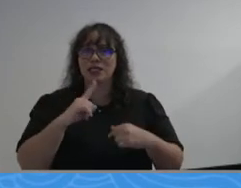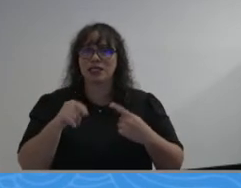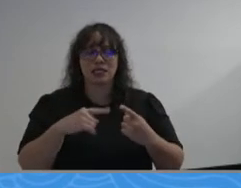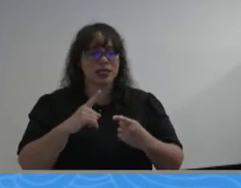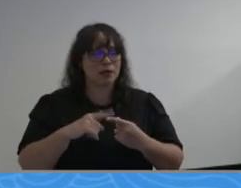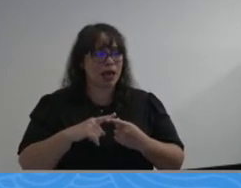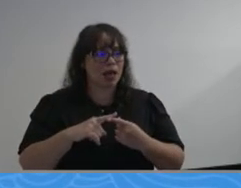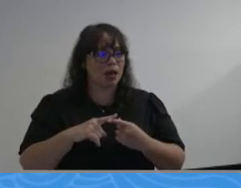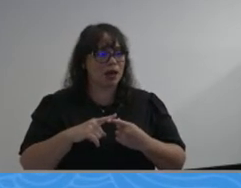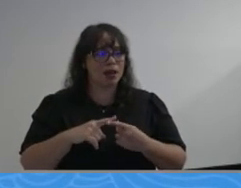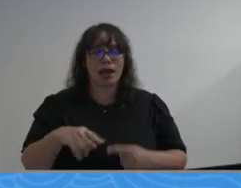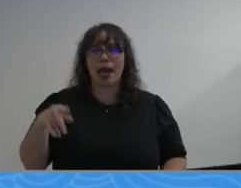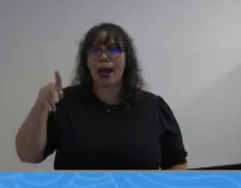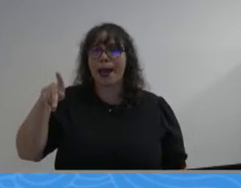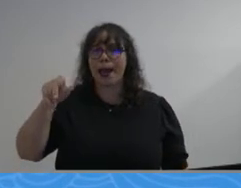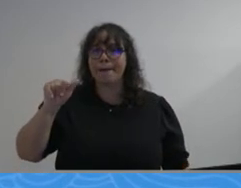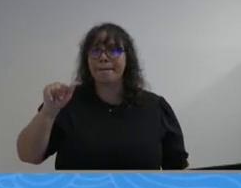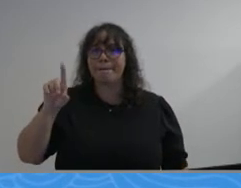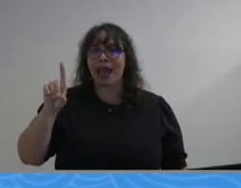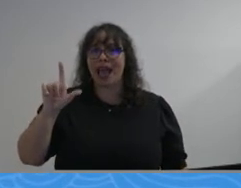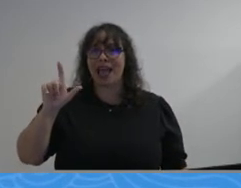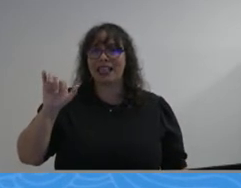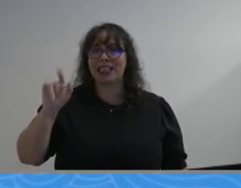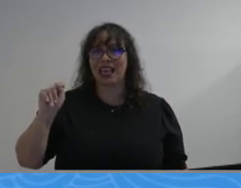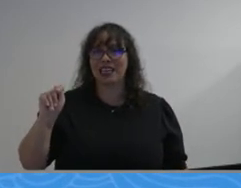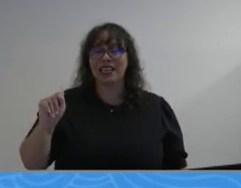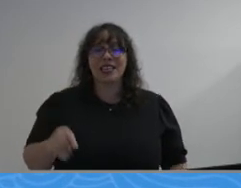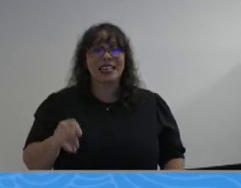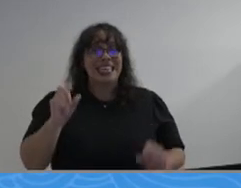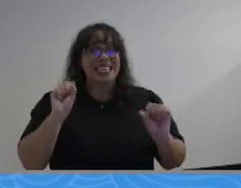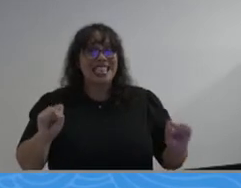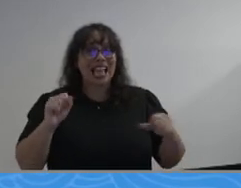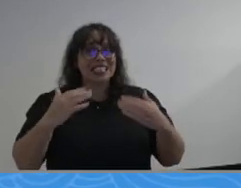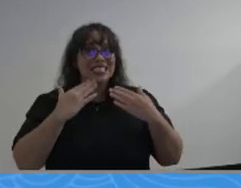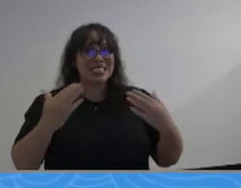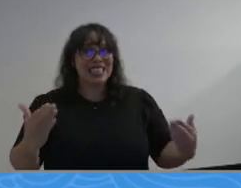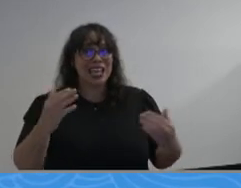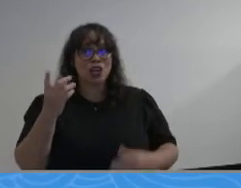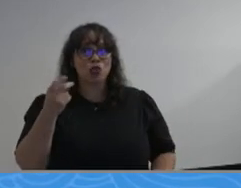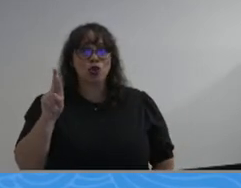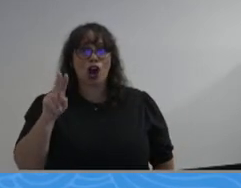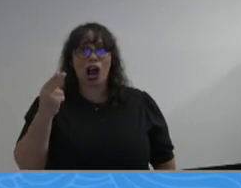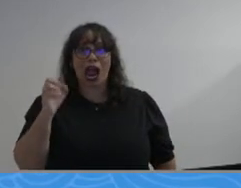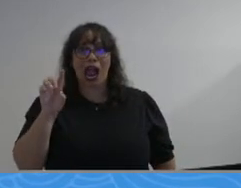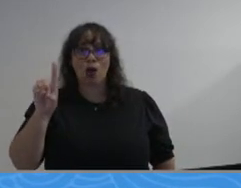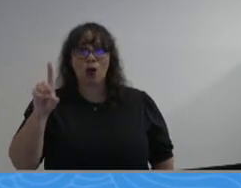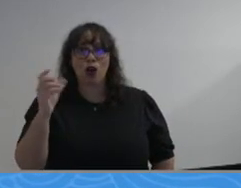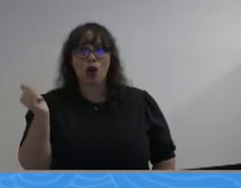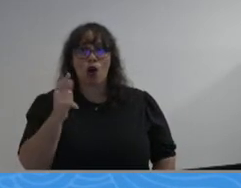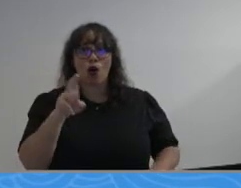Padlet. Yeah, thank you so much, Dr. Howard, and to all of our panelists. I